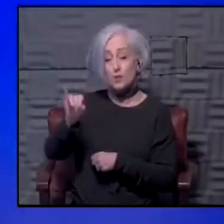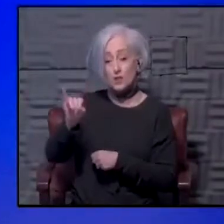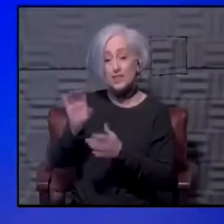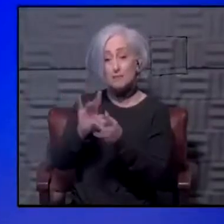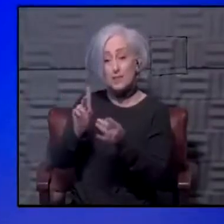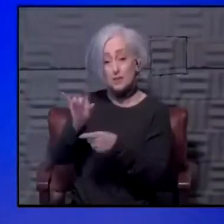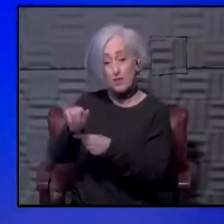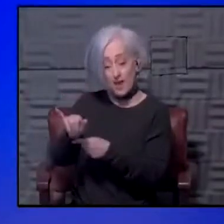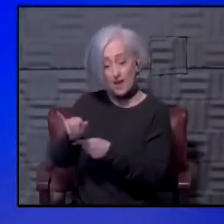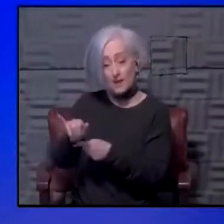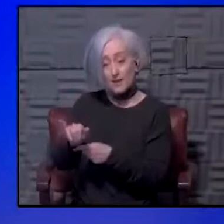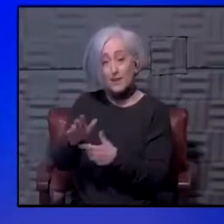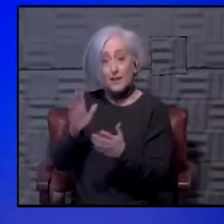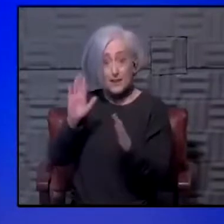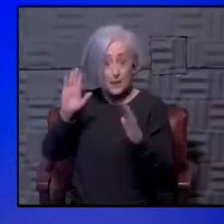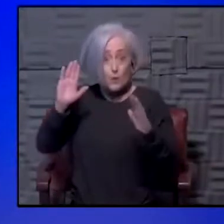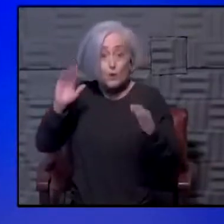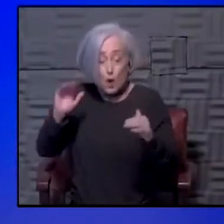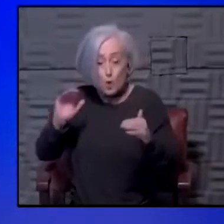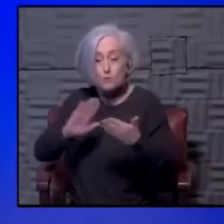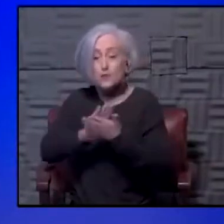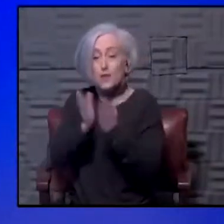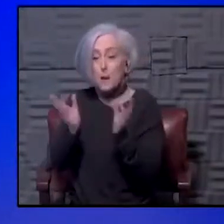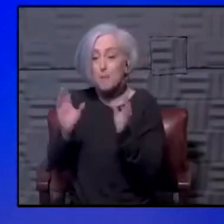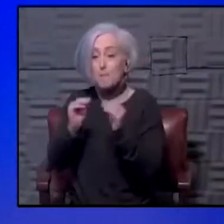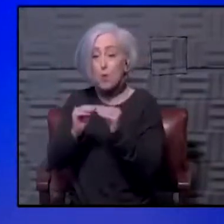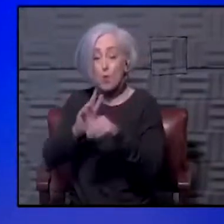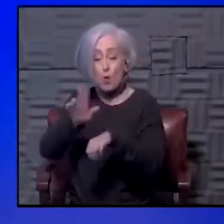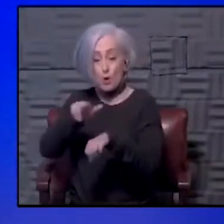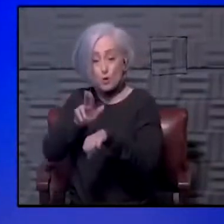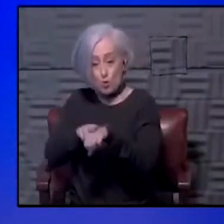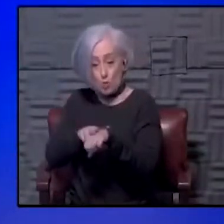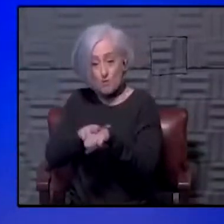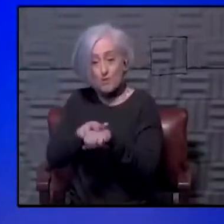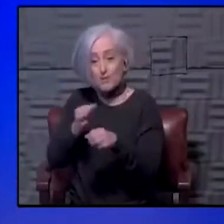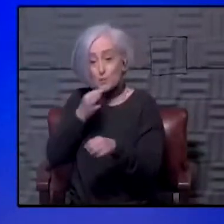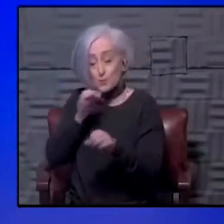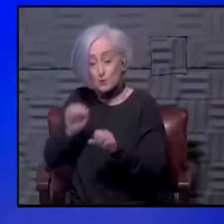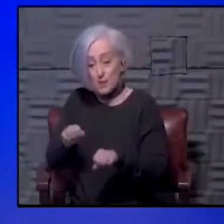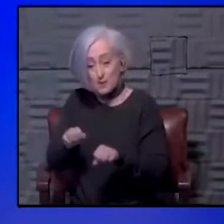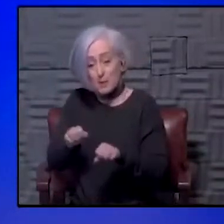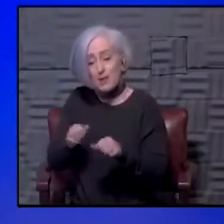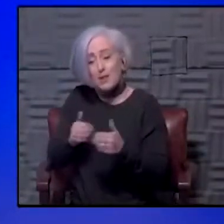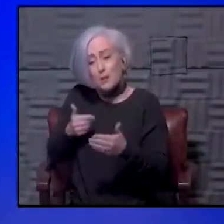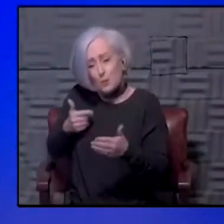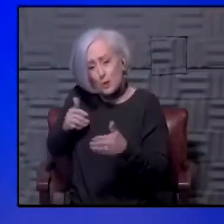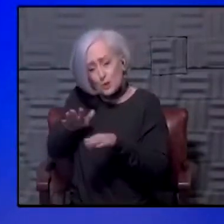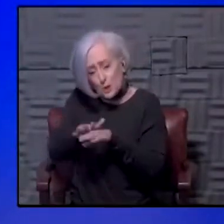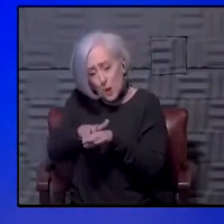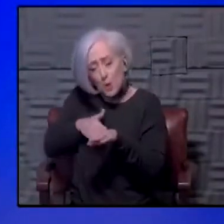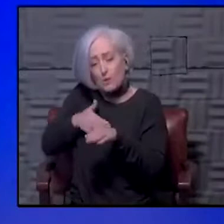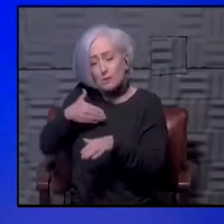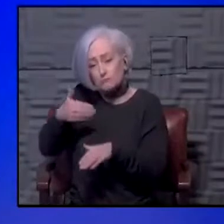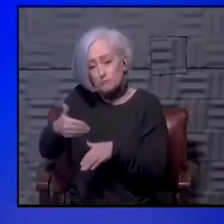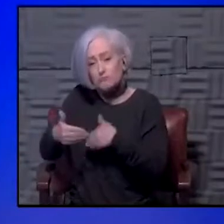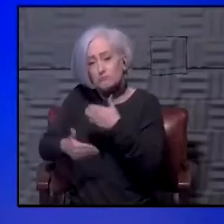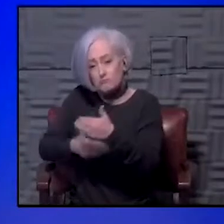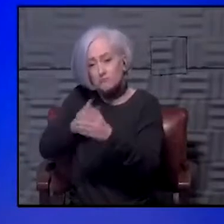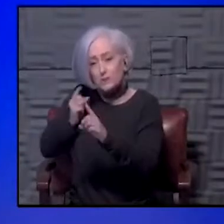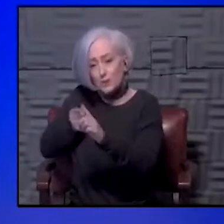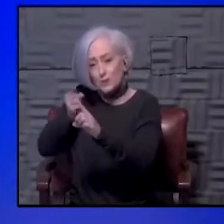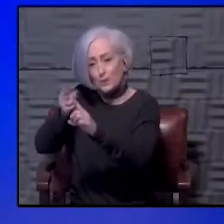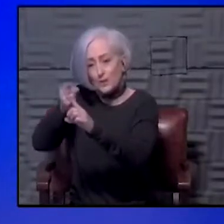He would like to get back to normalcy as much as possible. They are starting to make those steps. We see changes in some of the quarantine